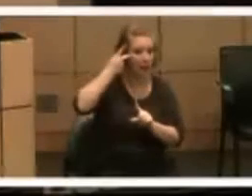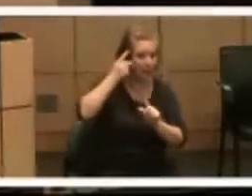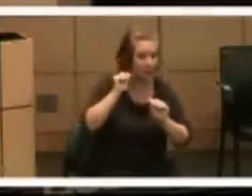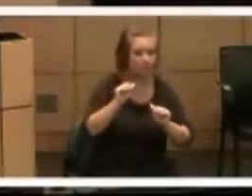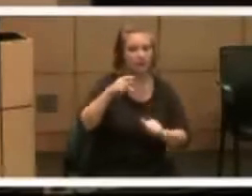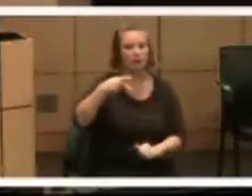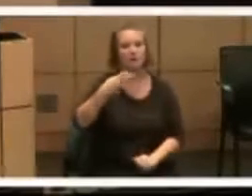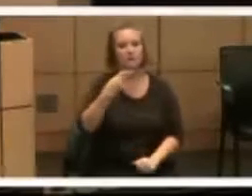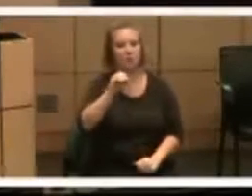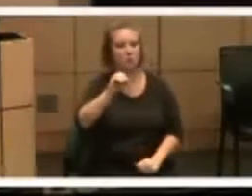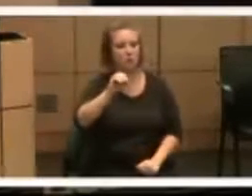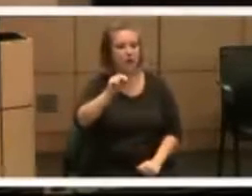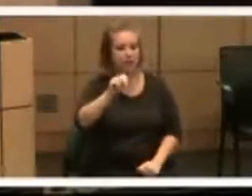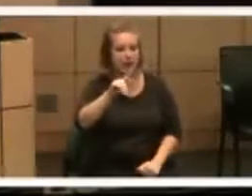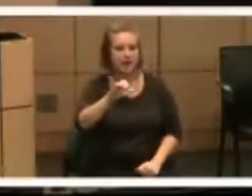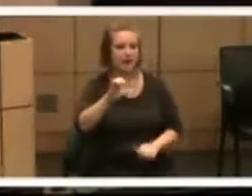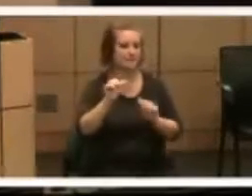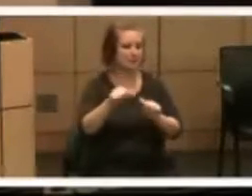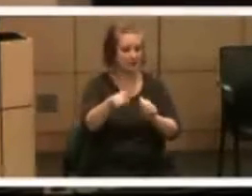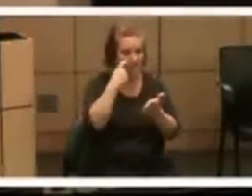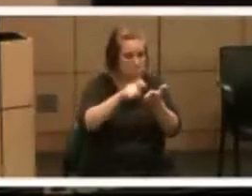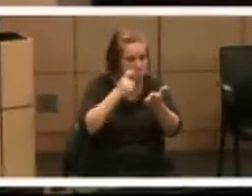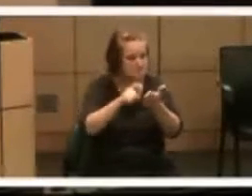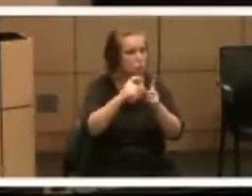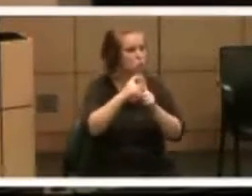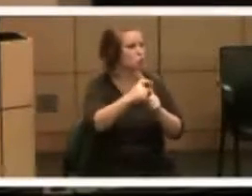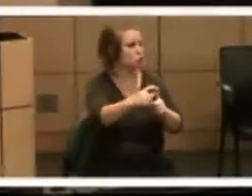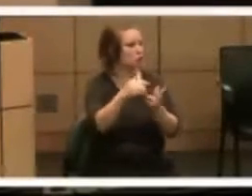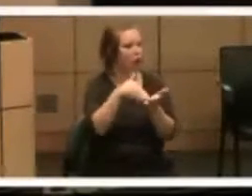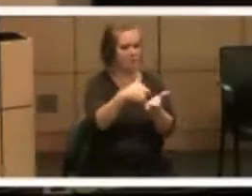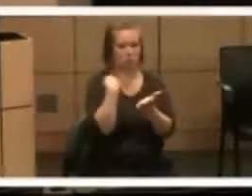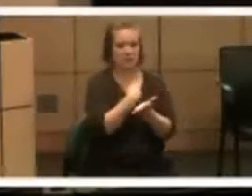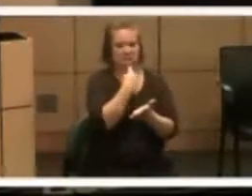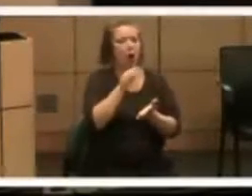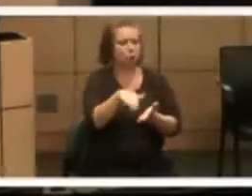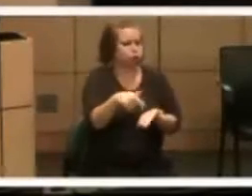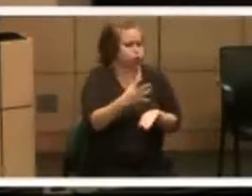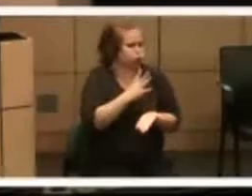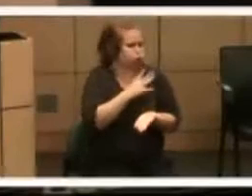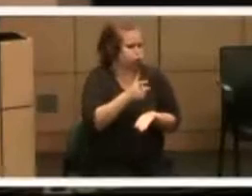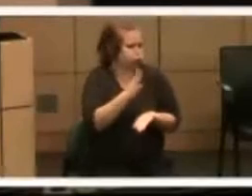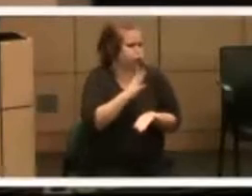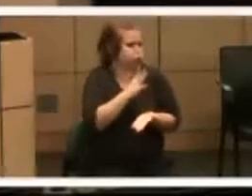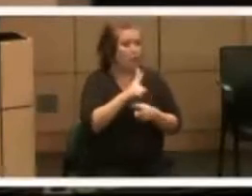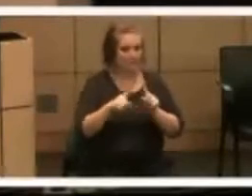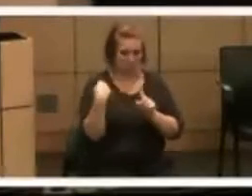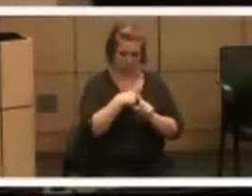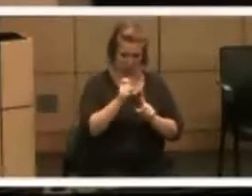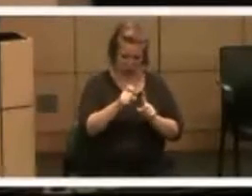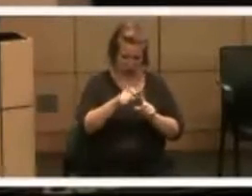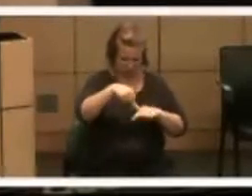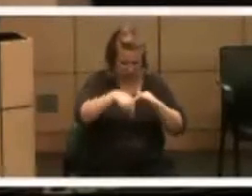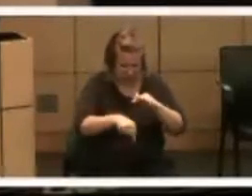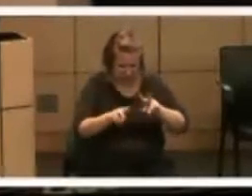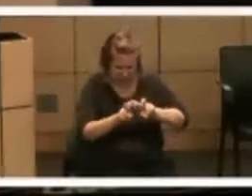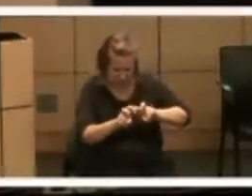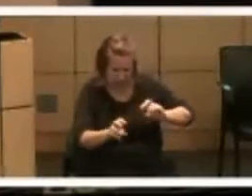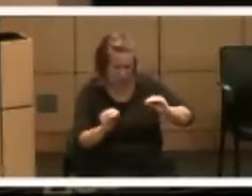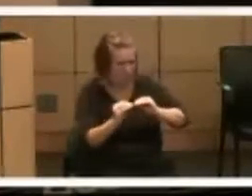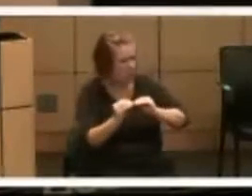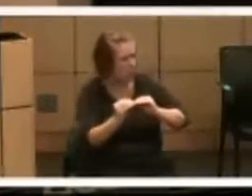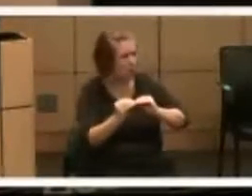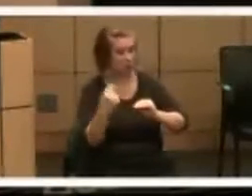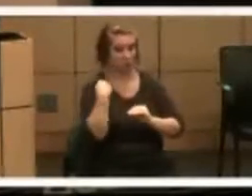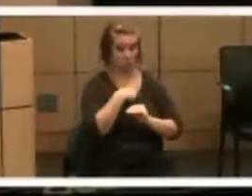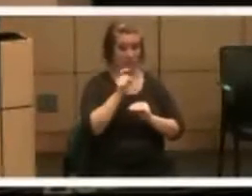and recognizing words and da-da-da-da-da, a lot of times we go, well, they're all okay. But should we be looking a little bit more deeply and saying we